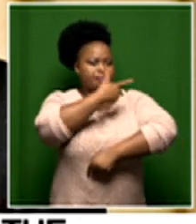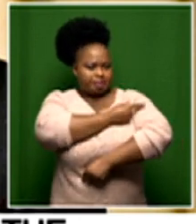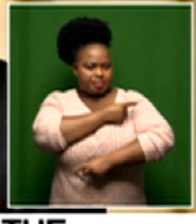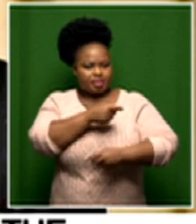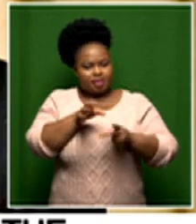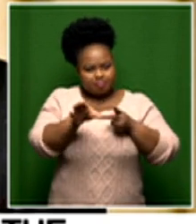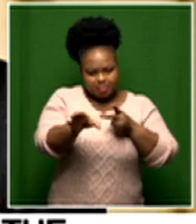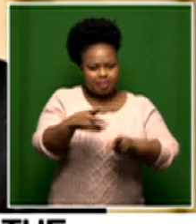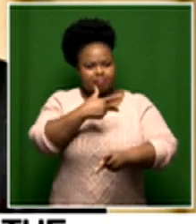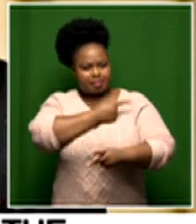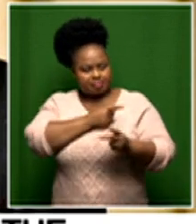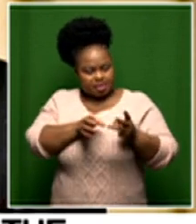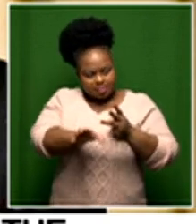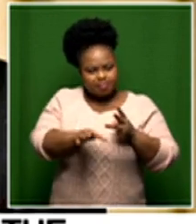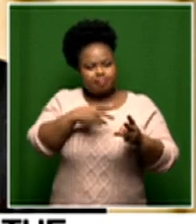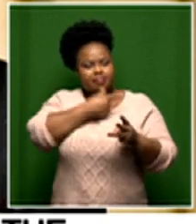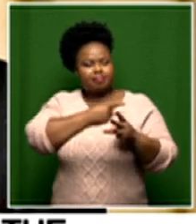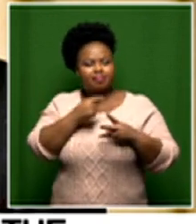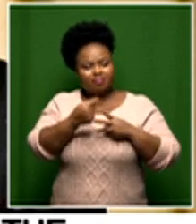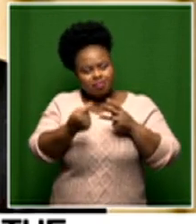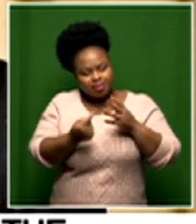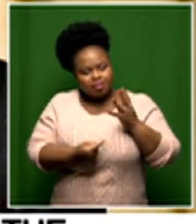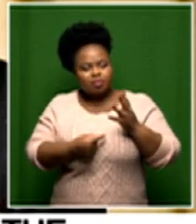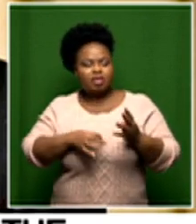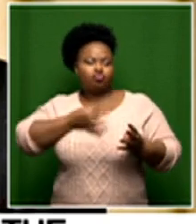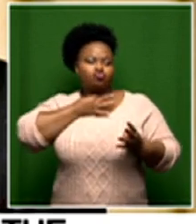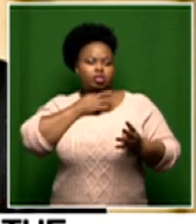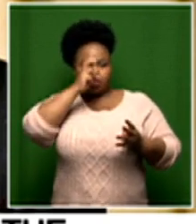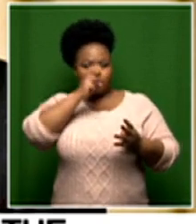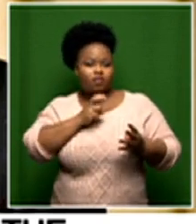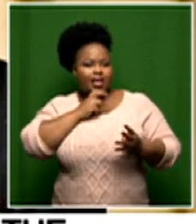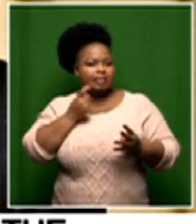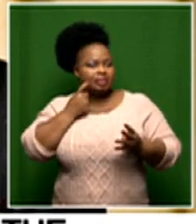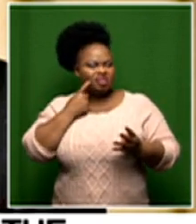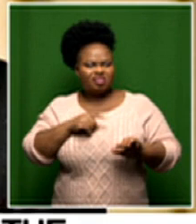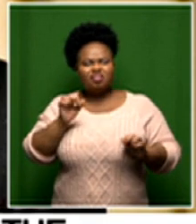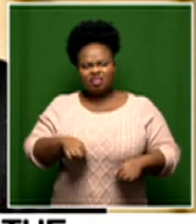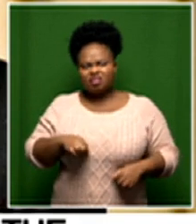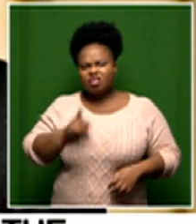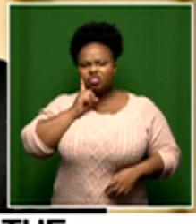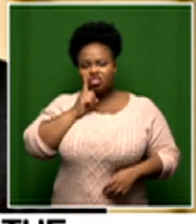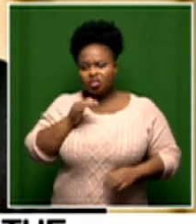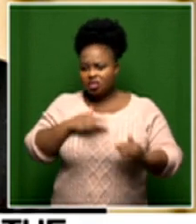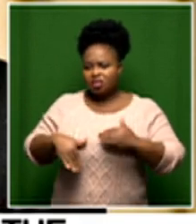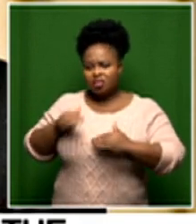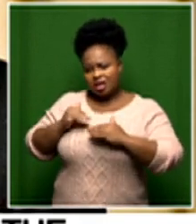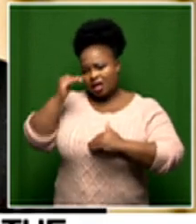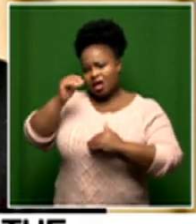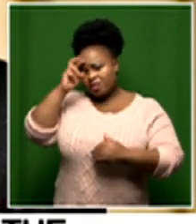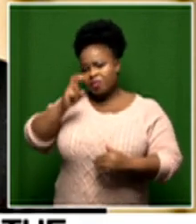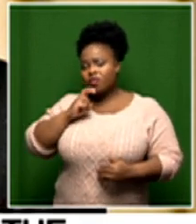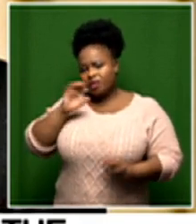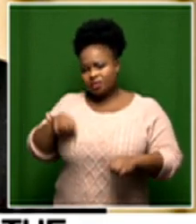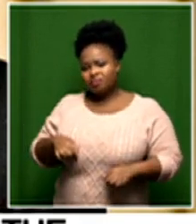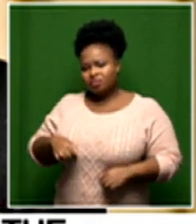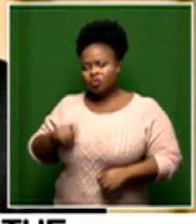batch. It allows us space to be able to deal with the risk profiles. Yes, the teachers still have a high profile compared to